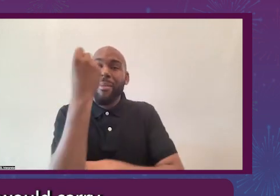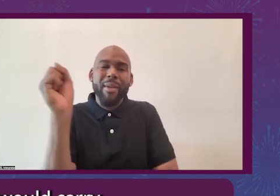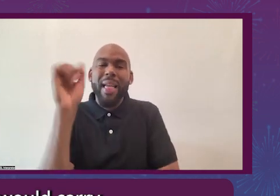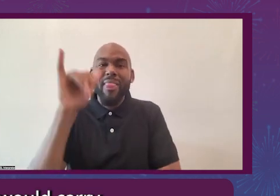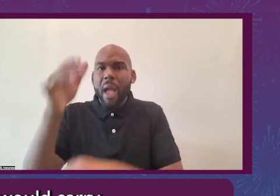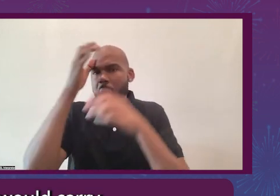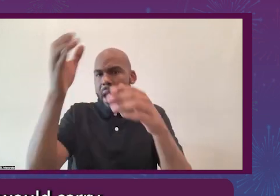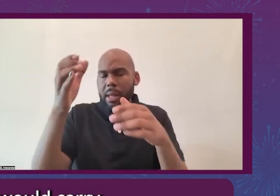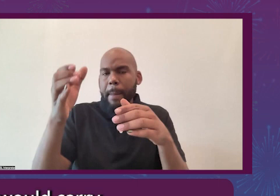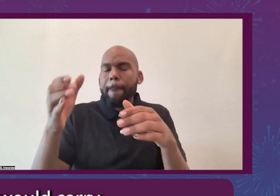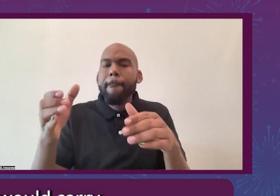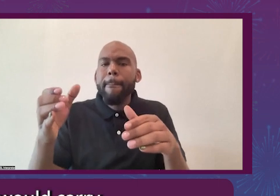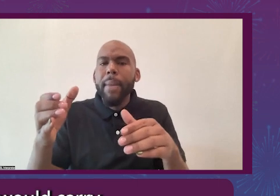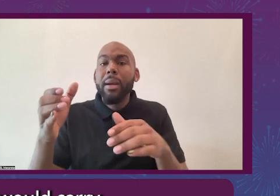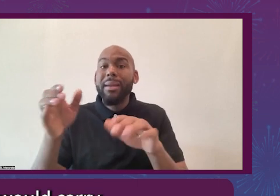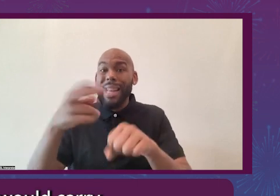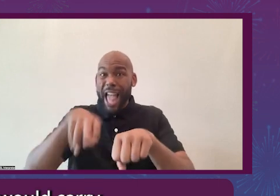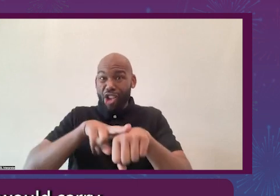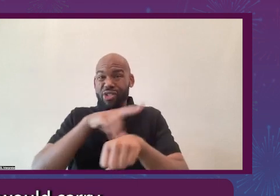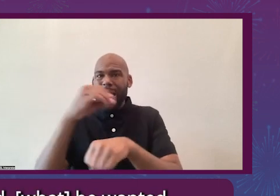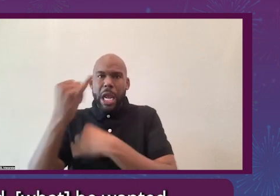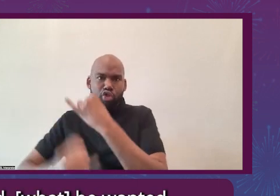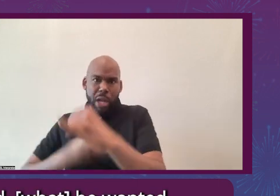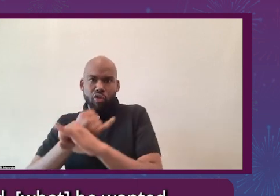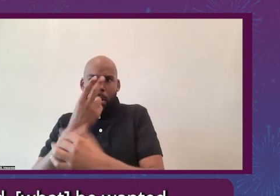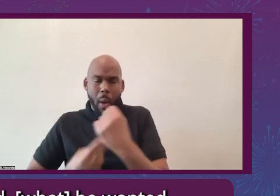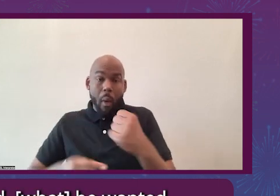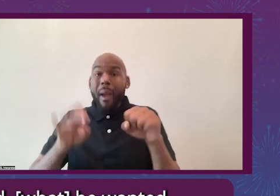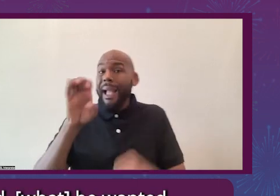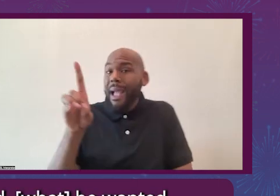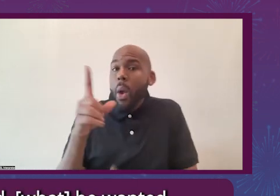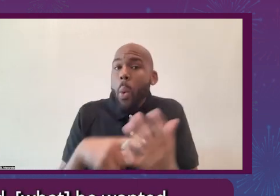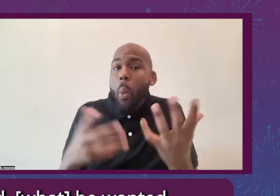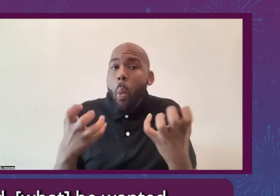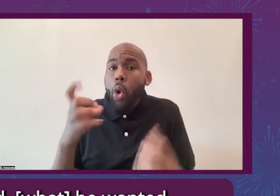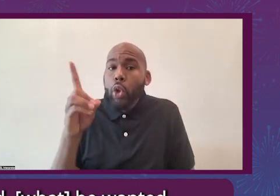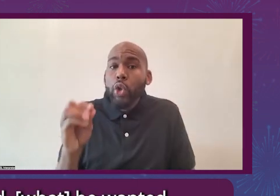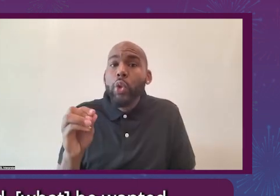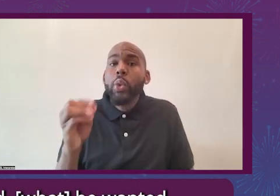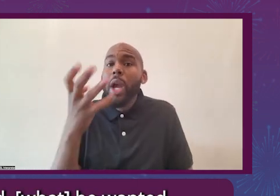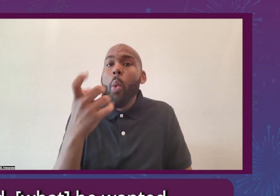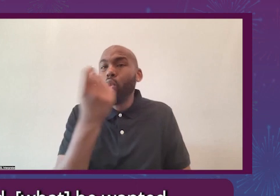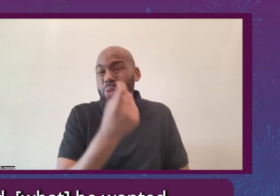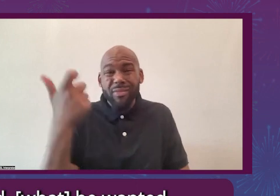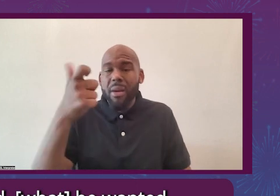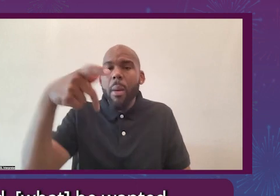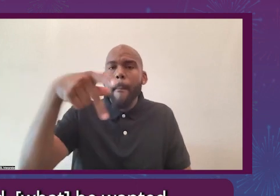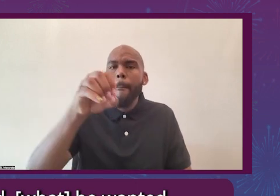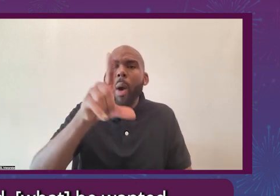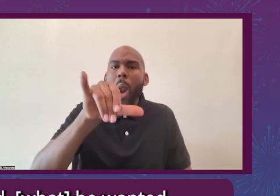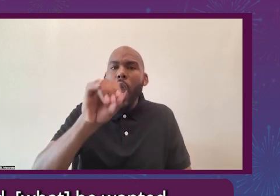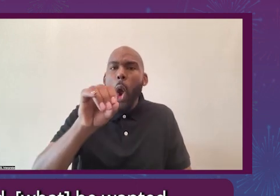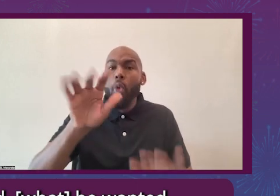living movement, the ILC concept, nationally and internationally. And Ed, he wanted to do was